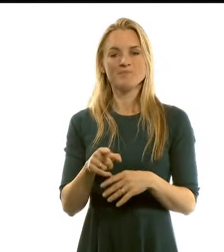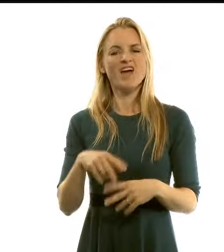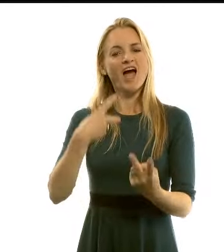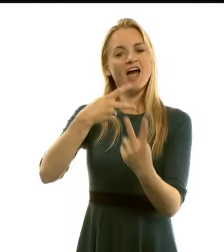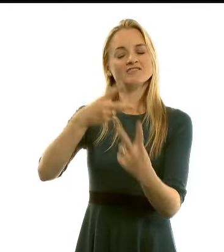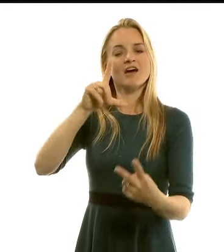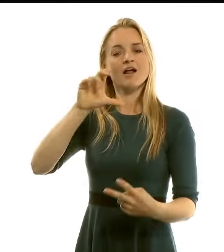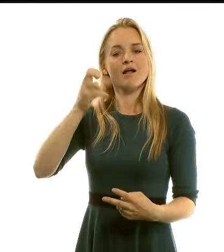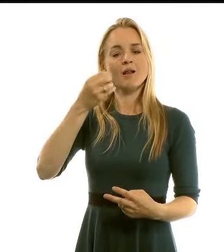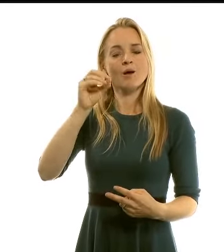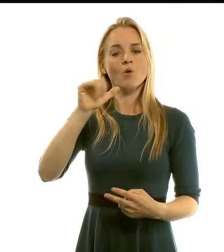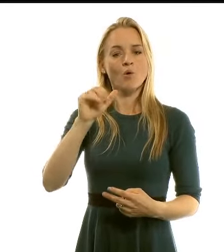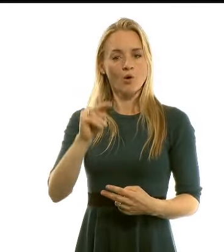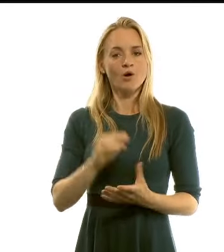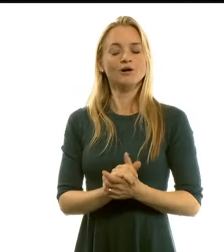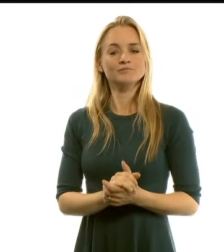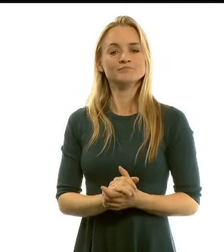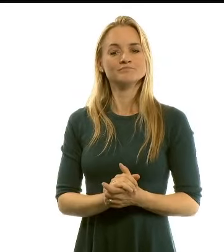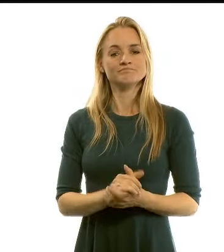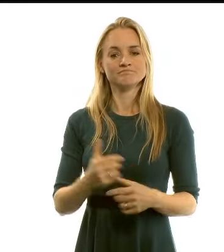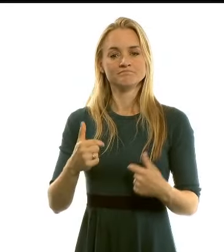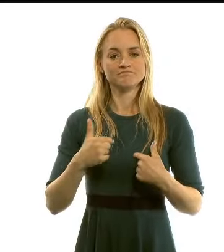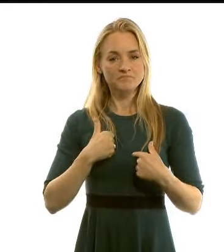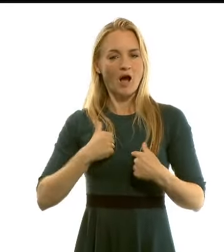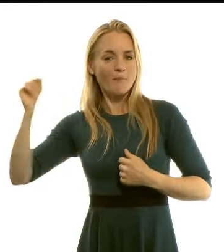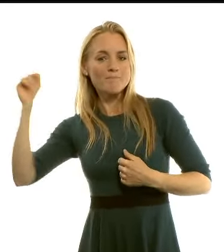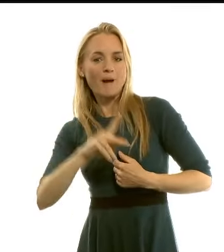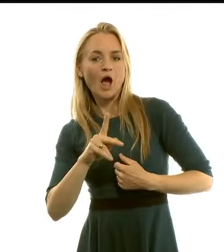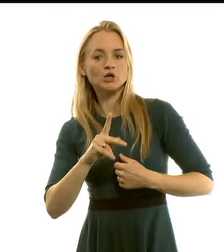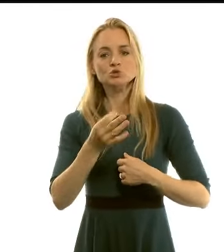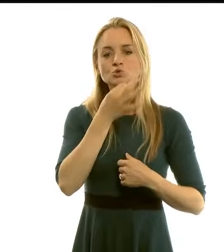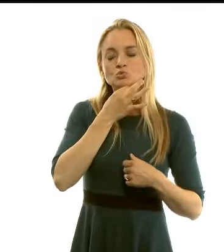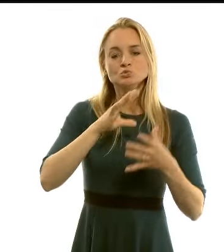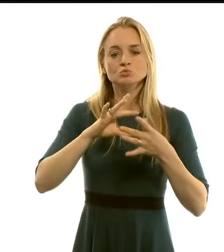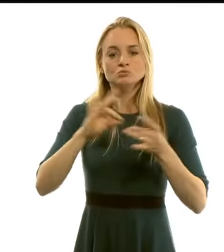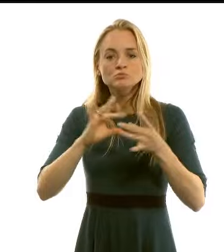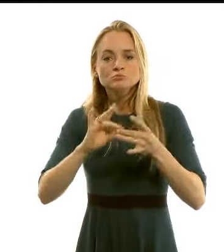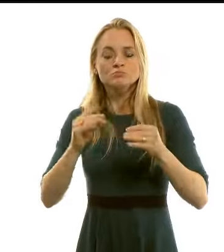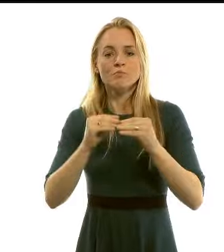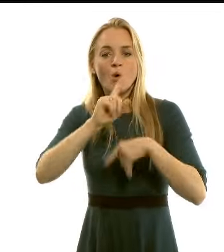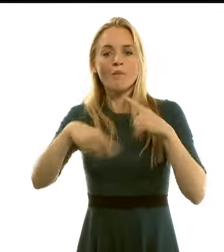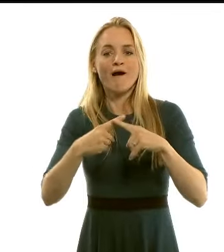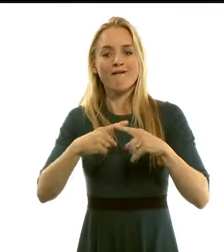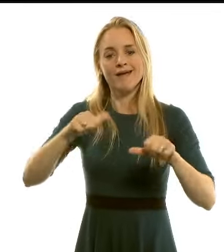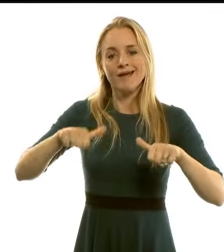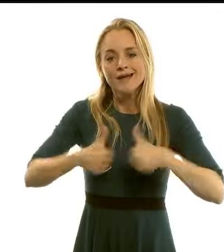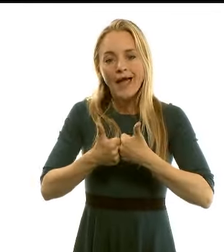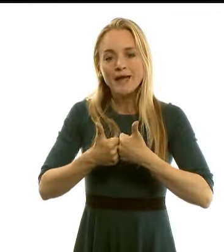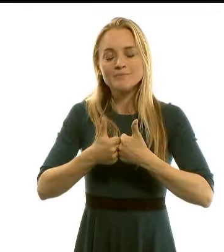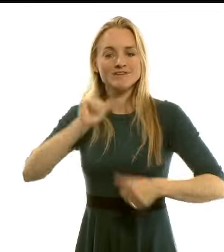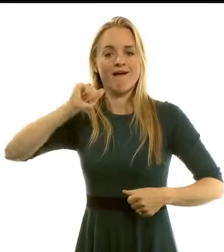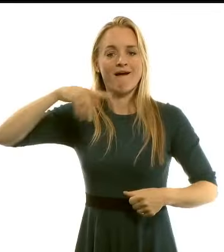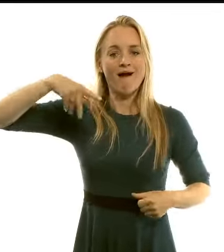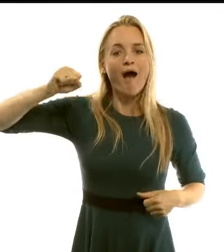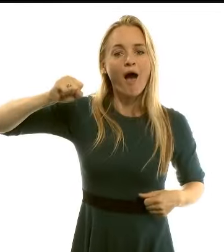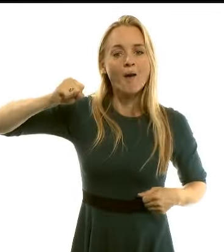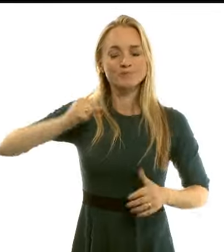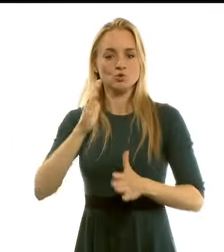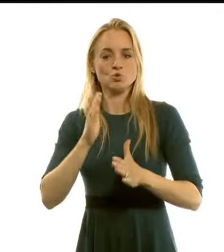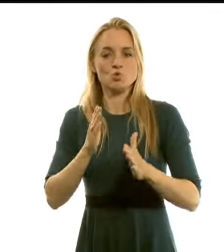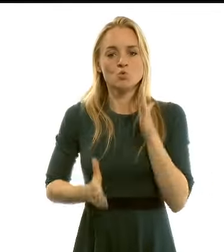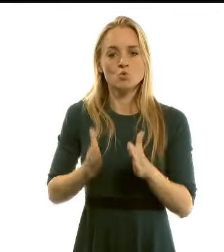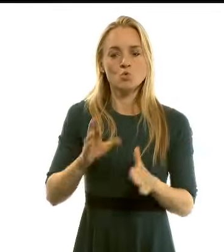you know it with more huge news about games, apps, and robots. Yes, Charlie? Yeah, get down with your bad self. All